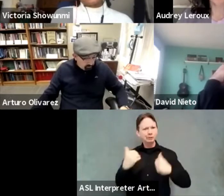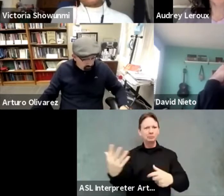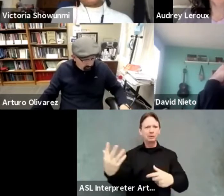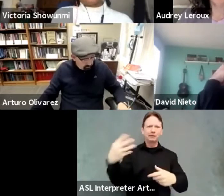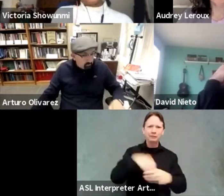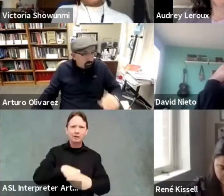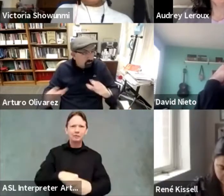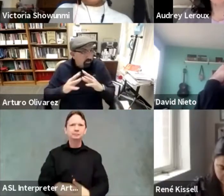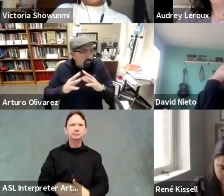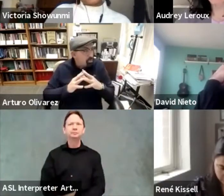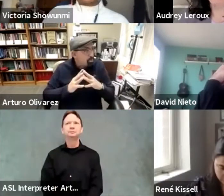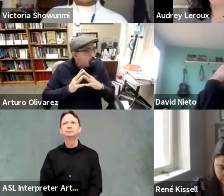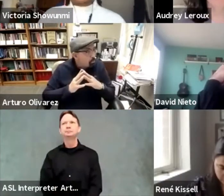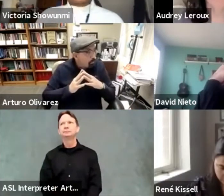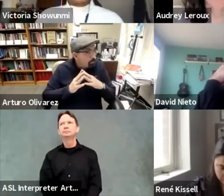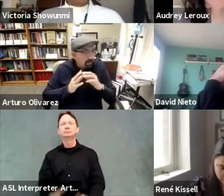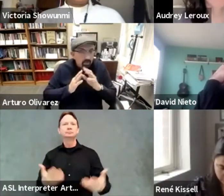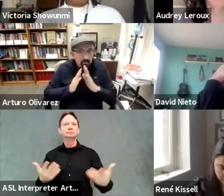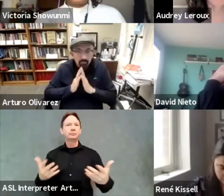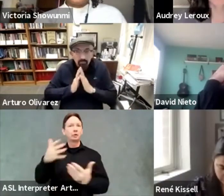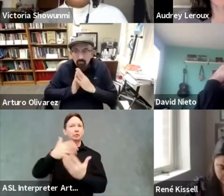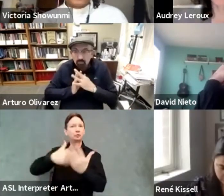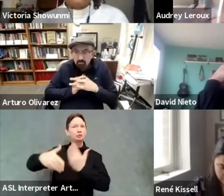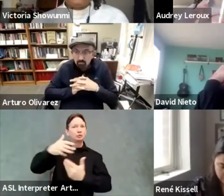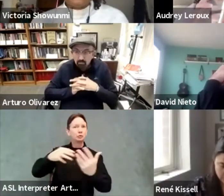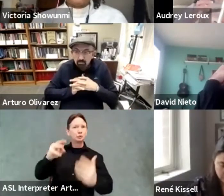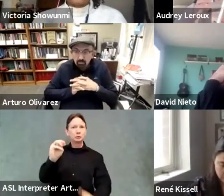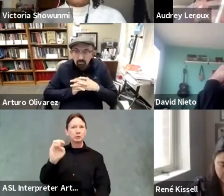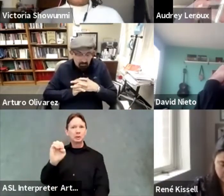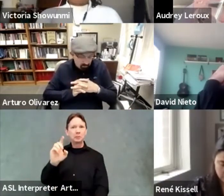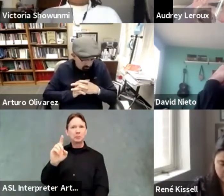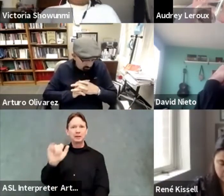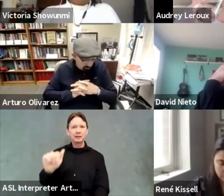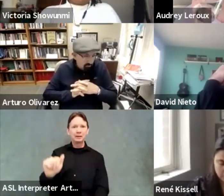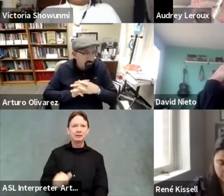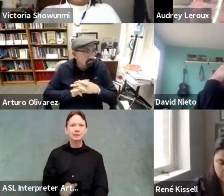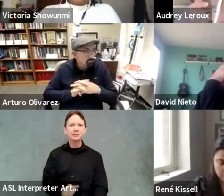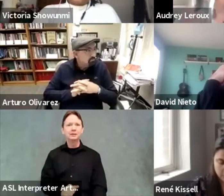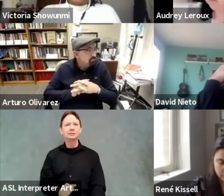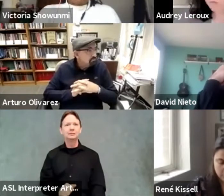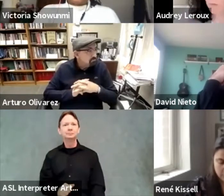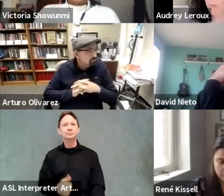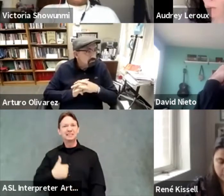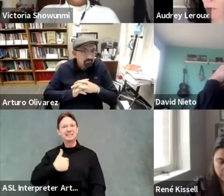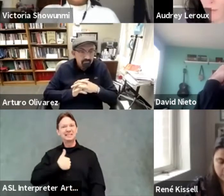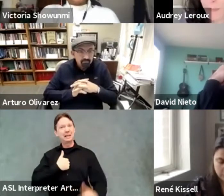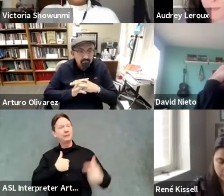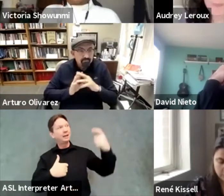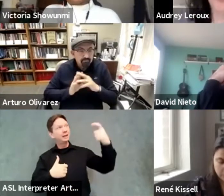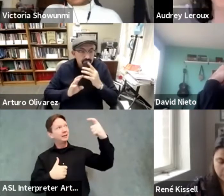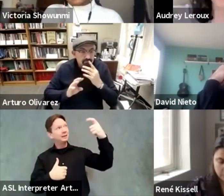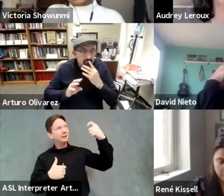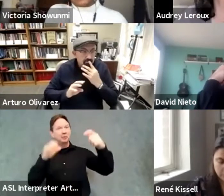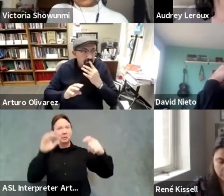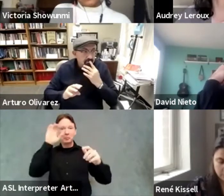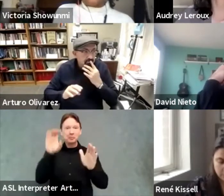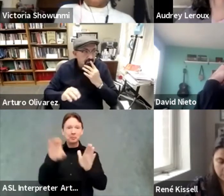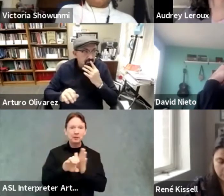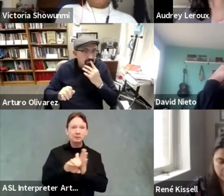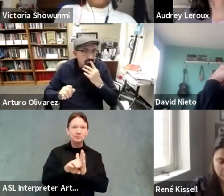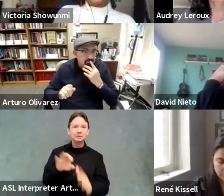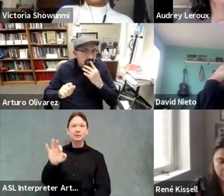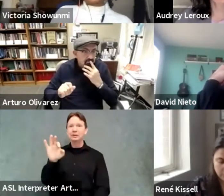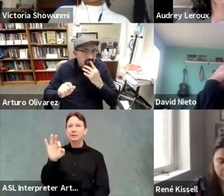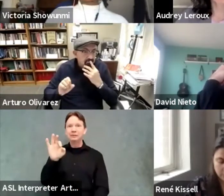the selfie challenges, the, Facebook to liven up members, the scholarship, Twitter, all those types of things,